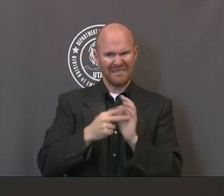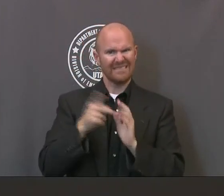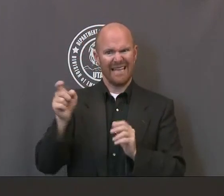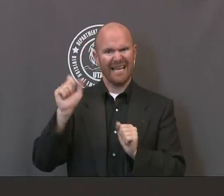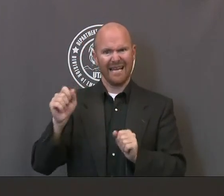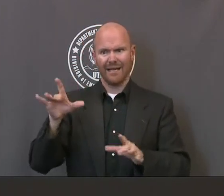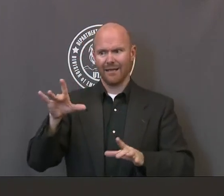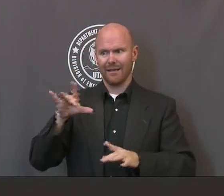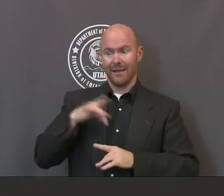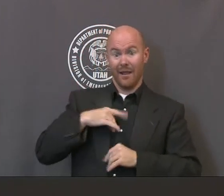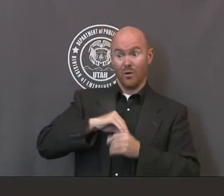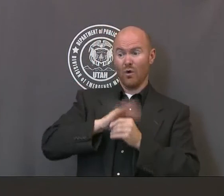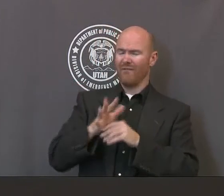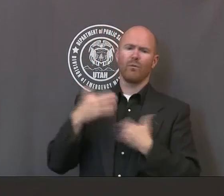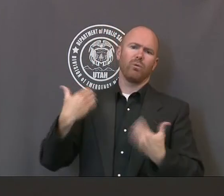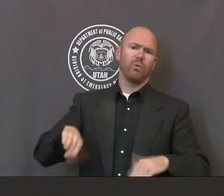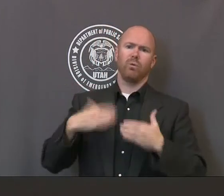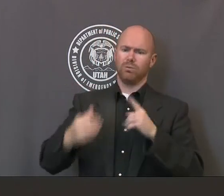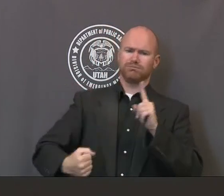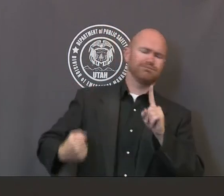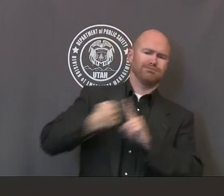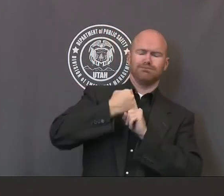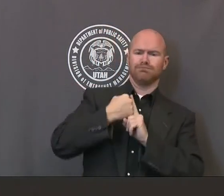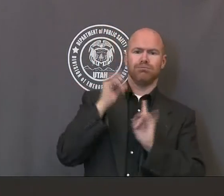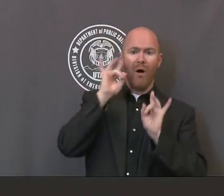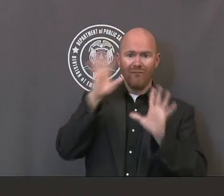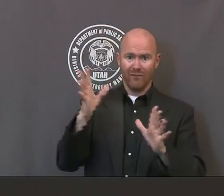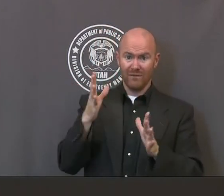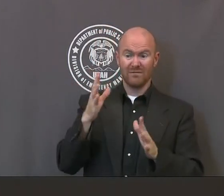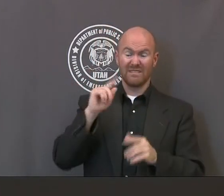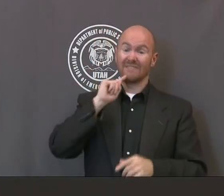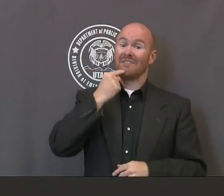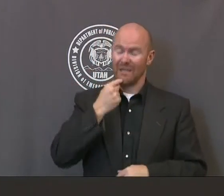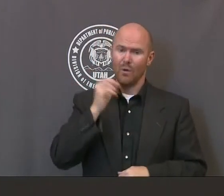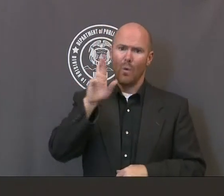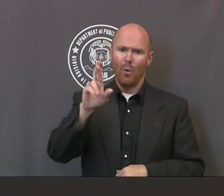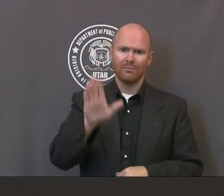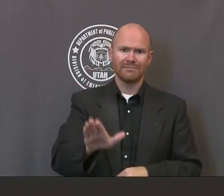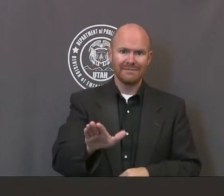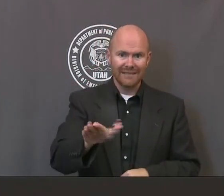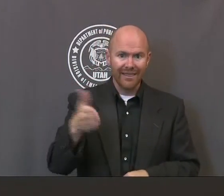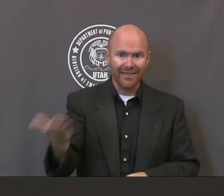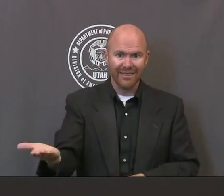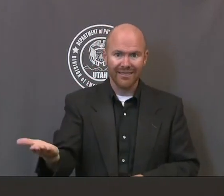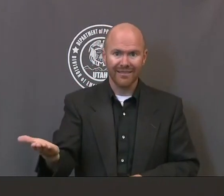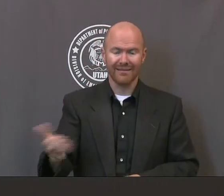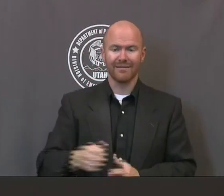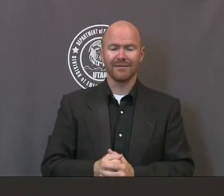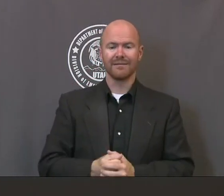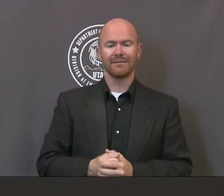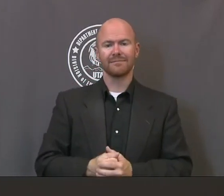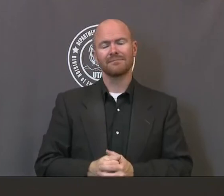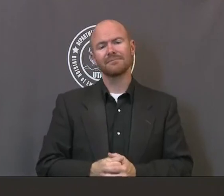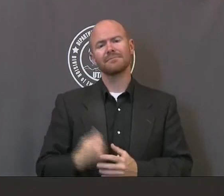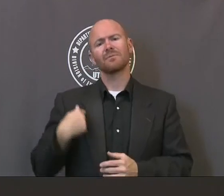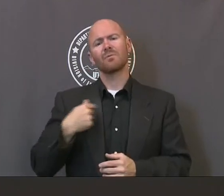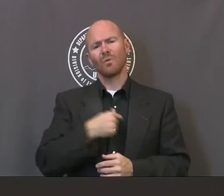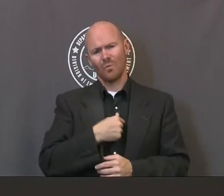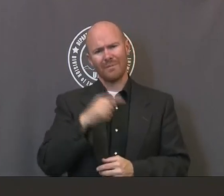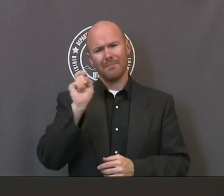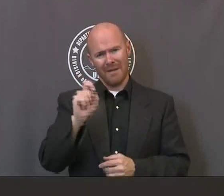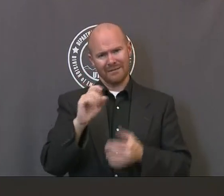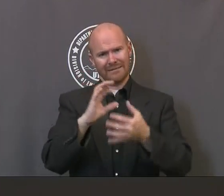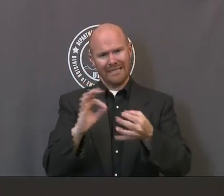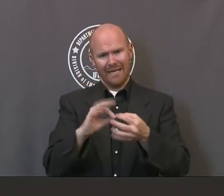severe reaction and potential death when they contract the coronavirus. We need to say to